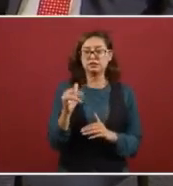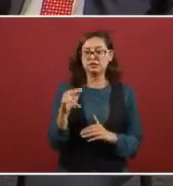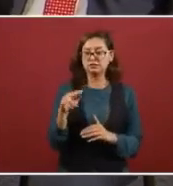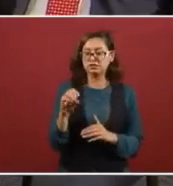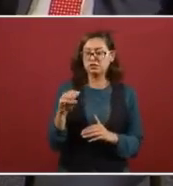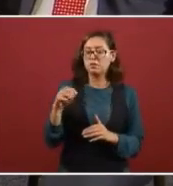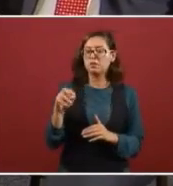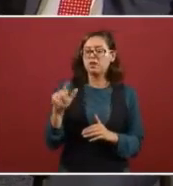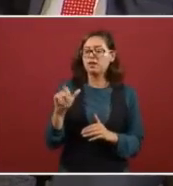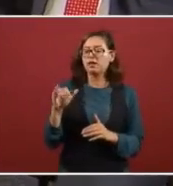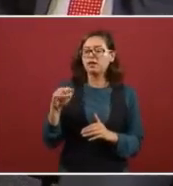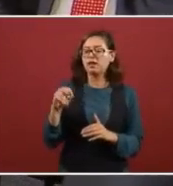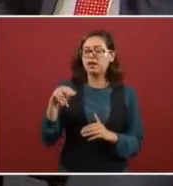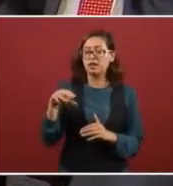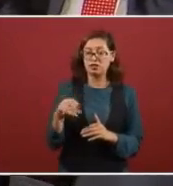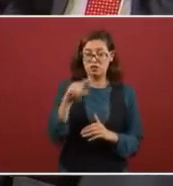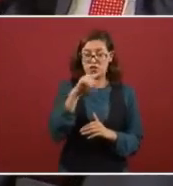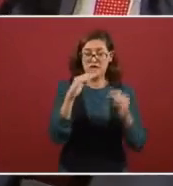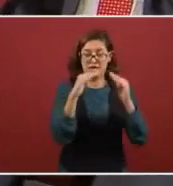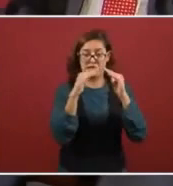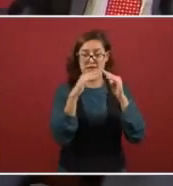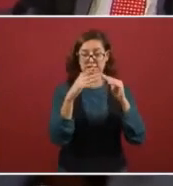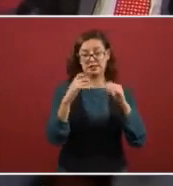of this Chinese Mexican